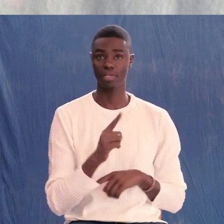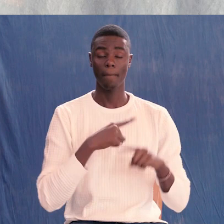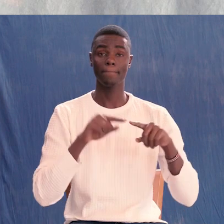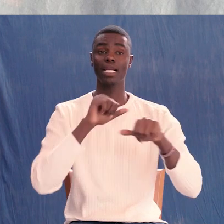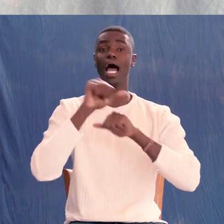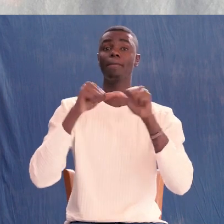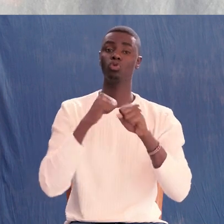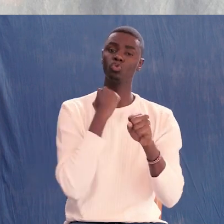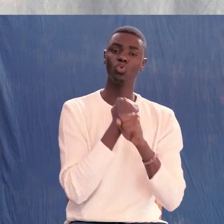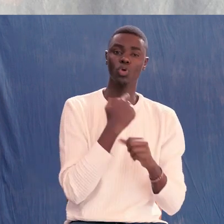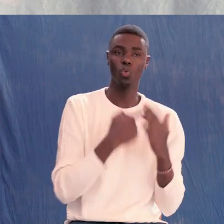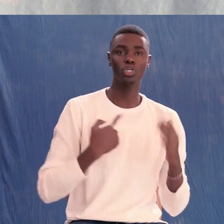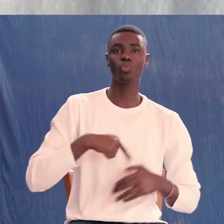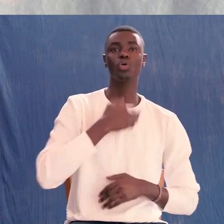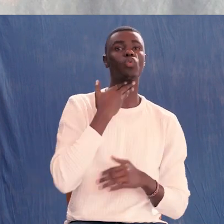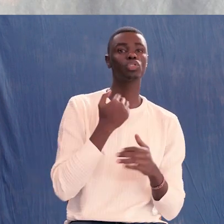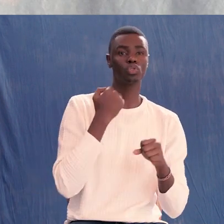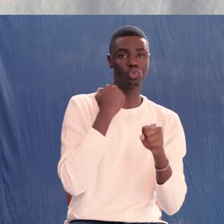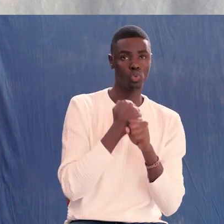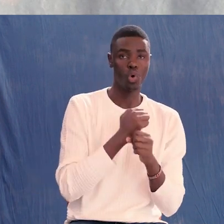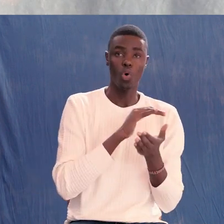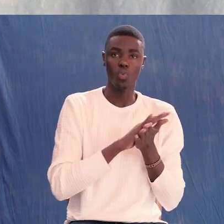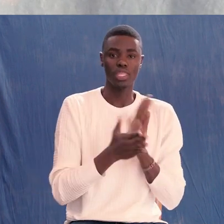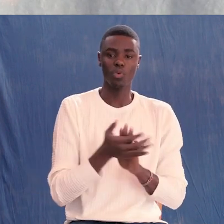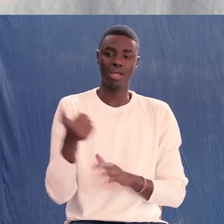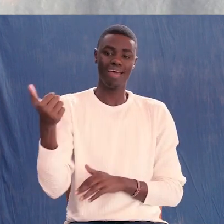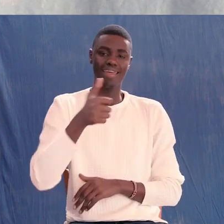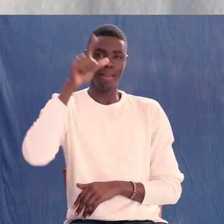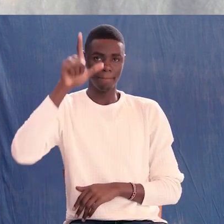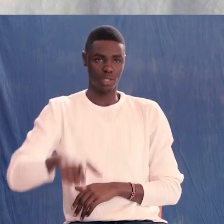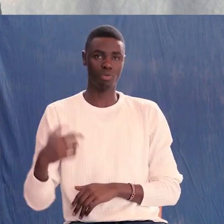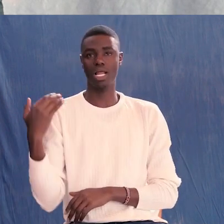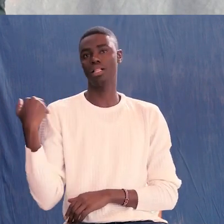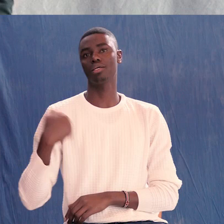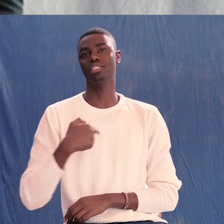about doing what we want to do without anyone disturbing us.